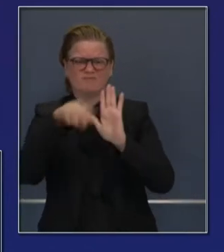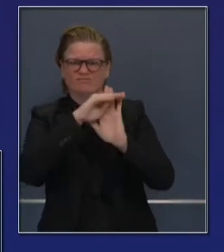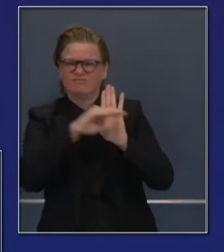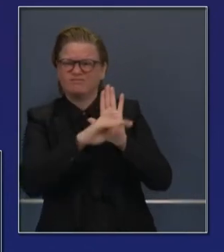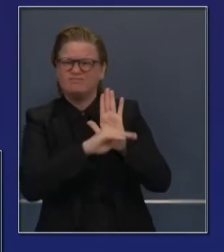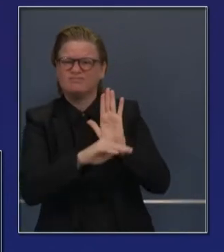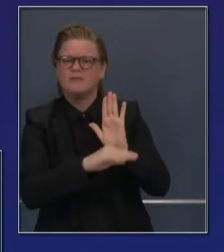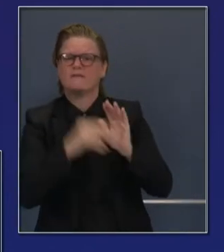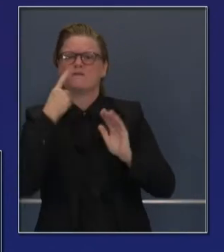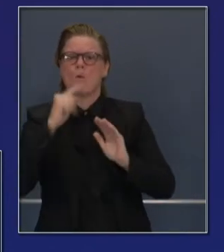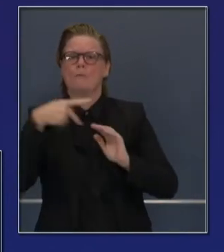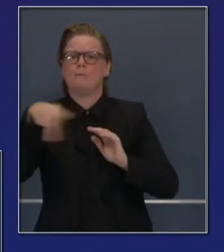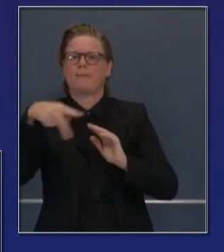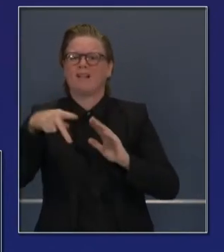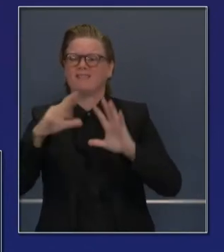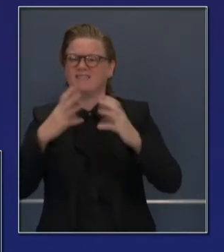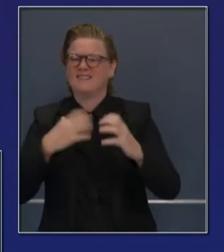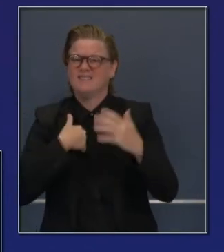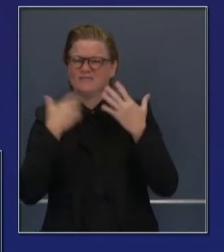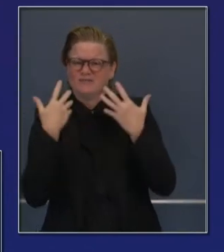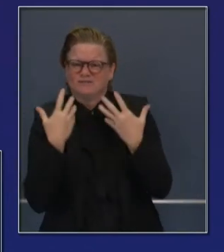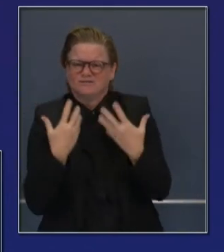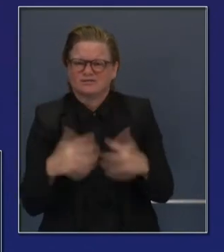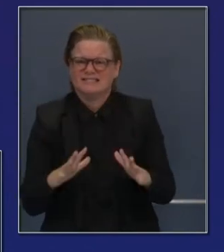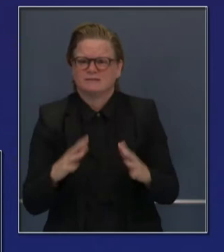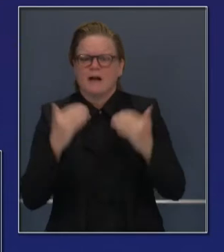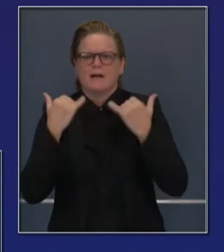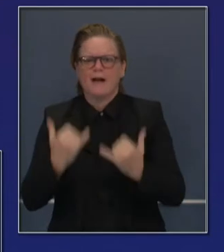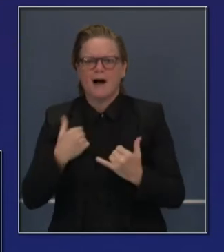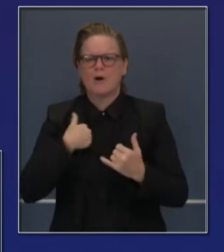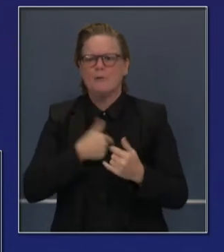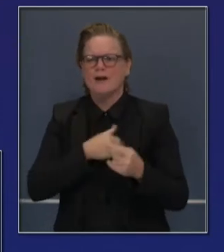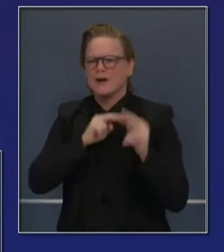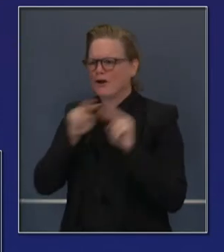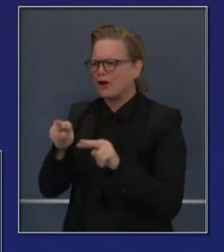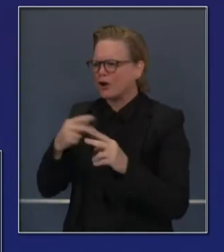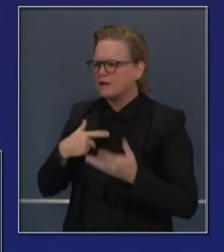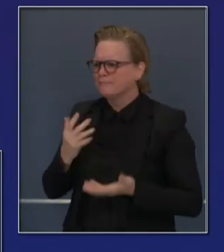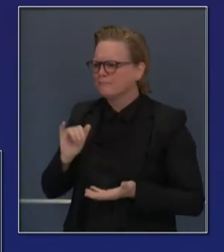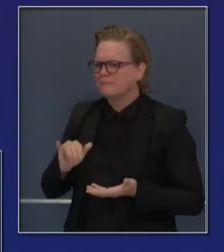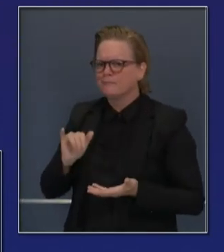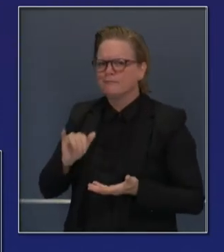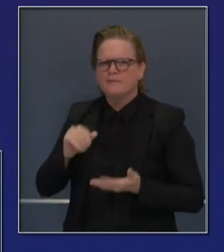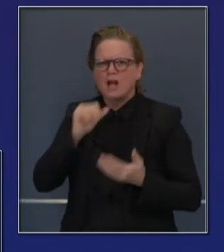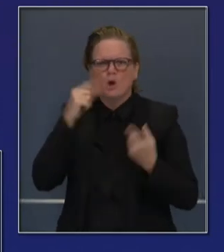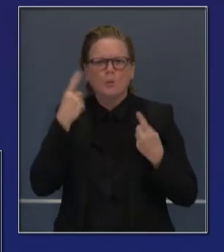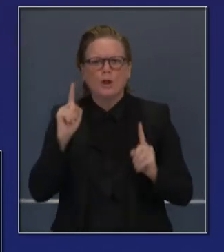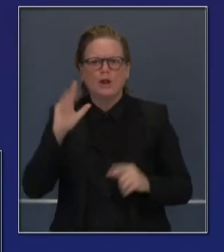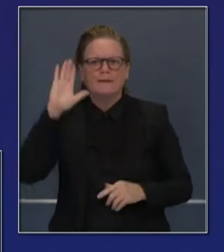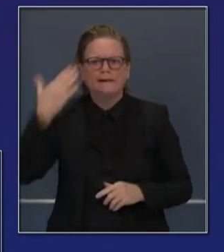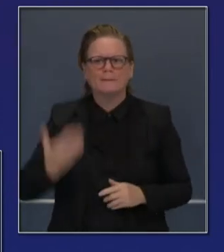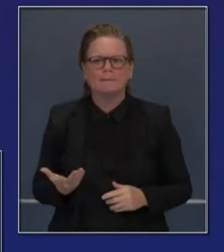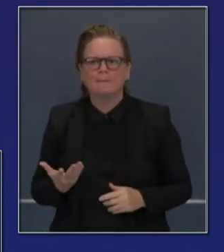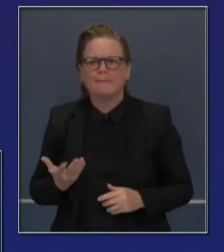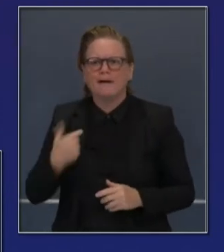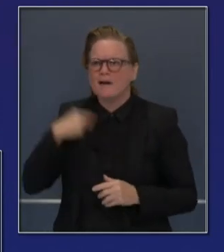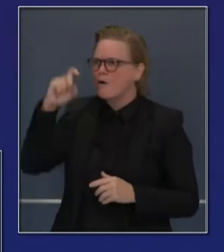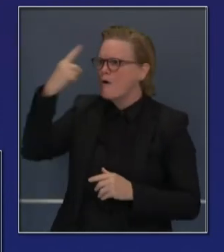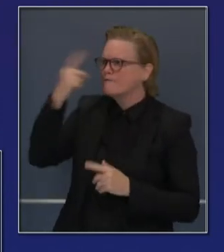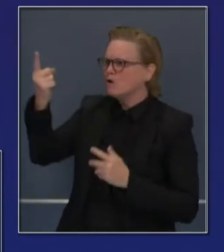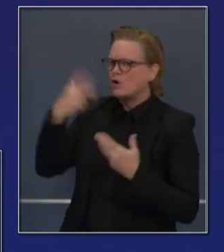status, and looking at other things like all the way up to a stay-at-home order to determine how we